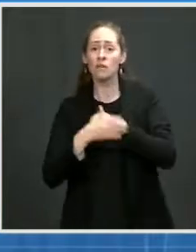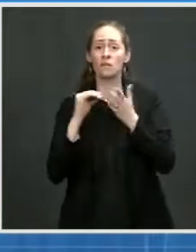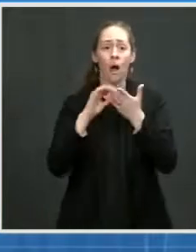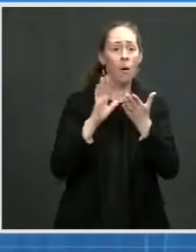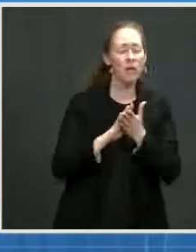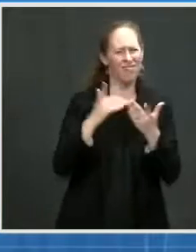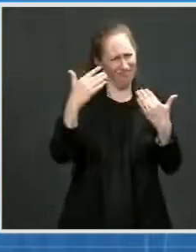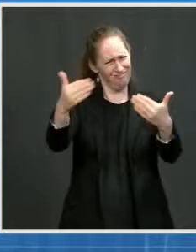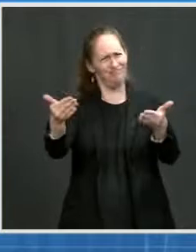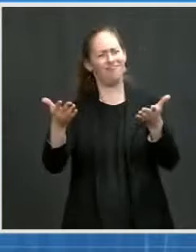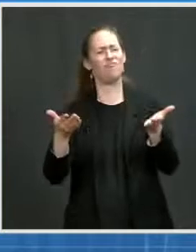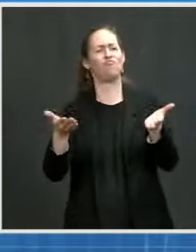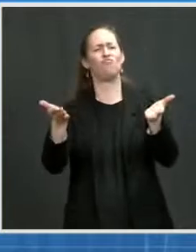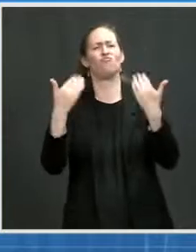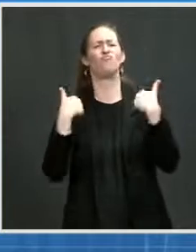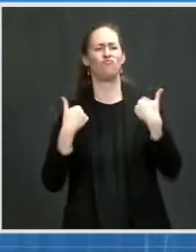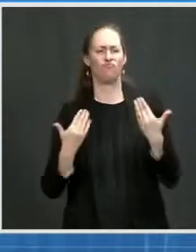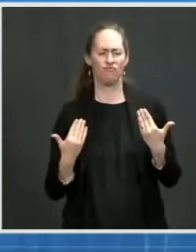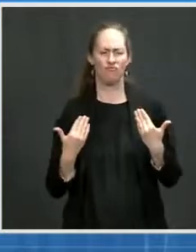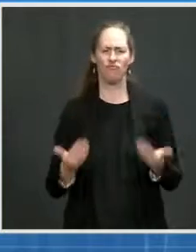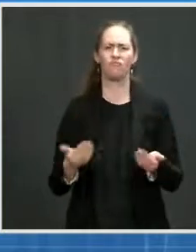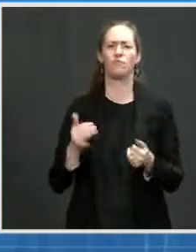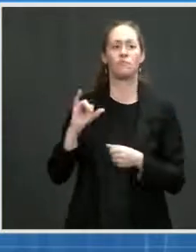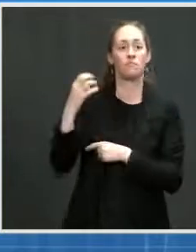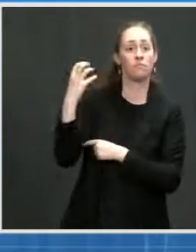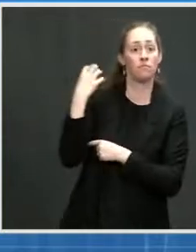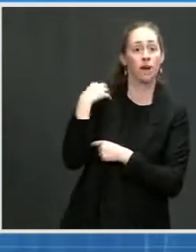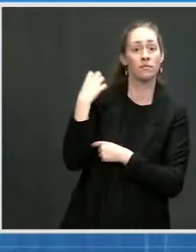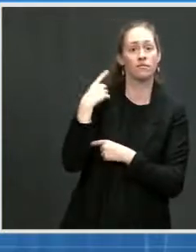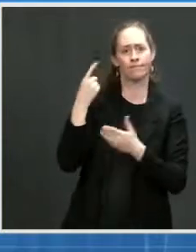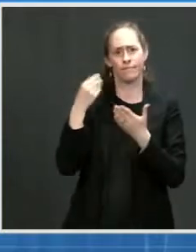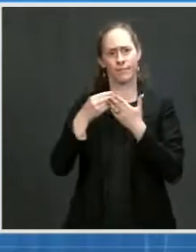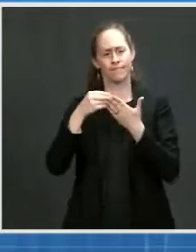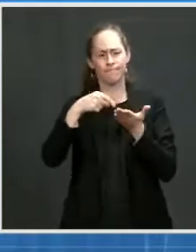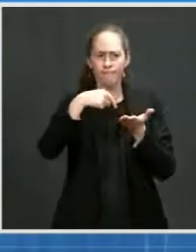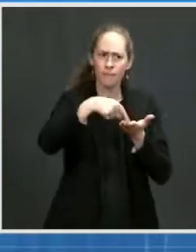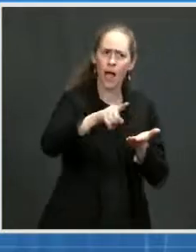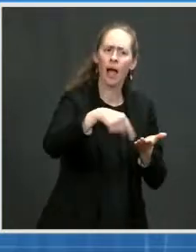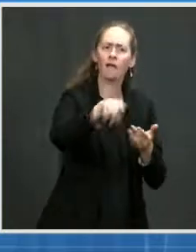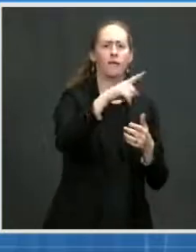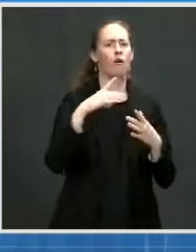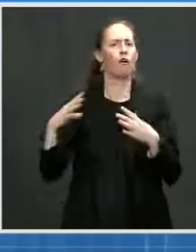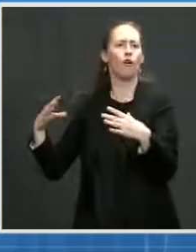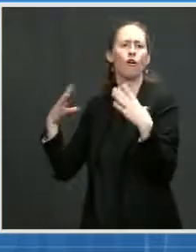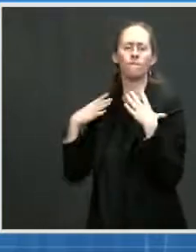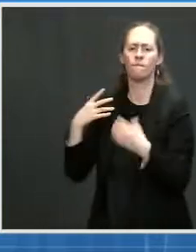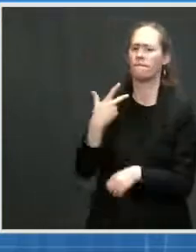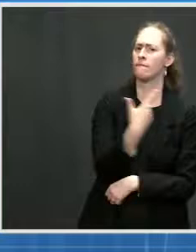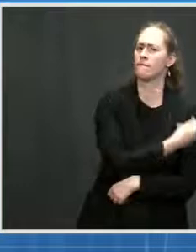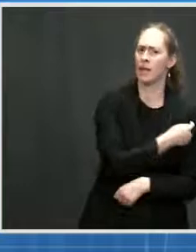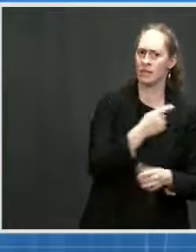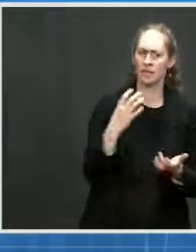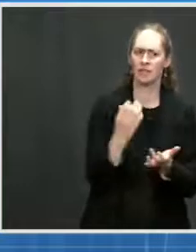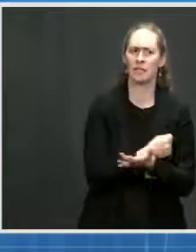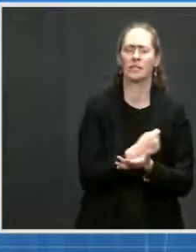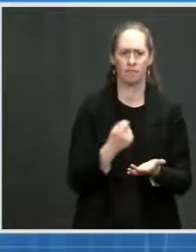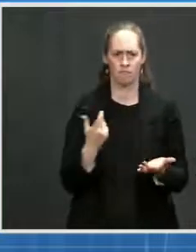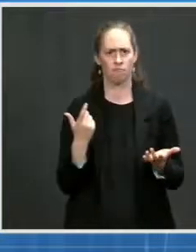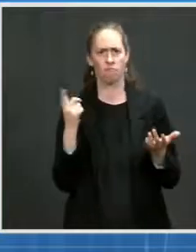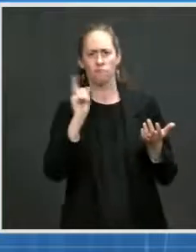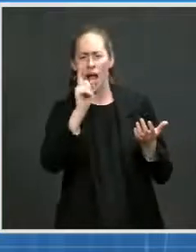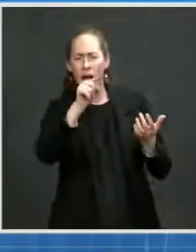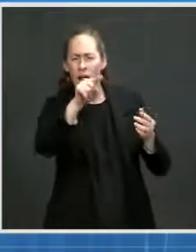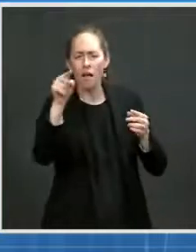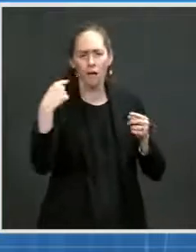for vaccination. And of course, always meeting people where they are. So we must also recognize many groups have been hard hit